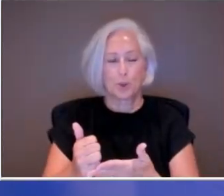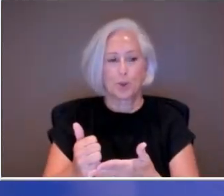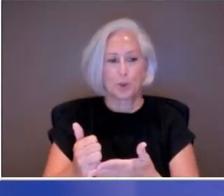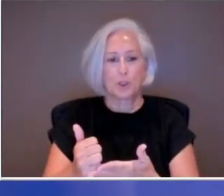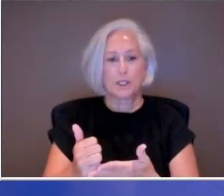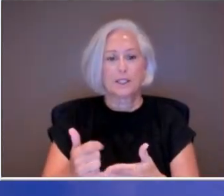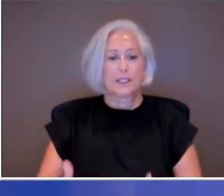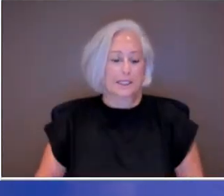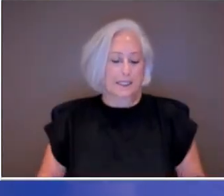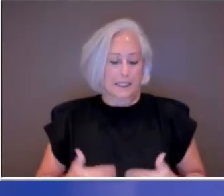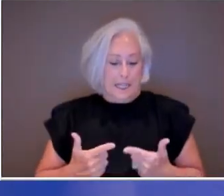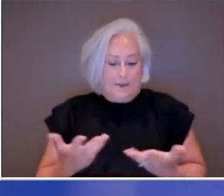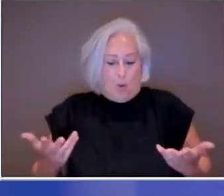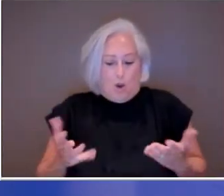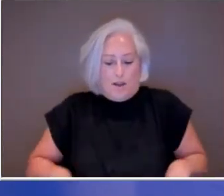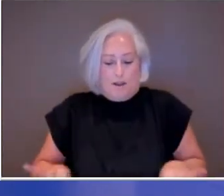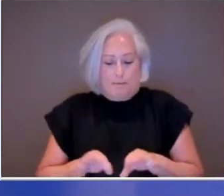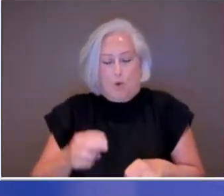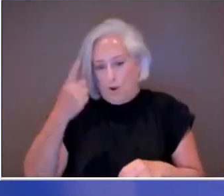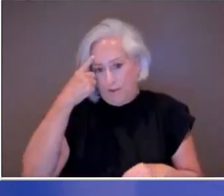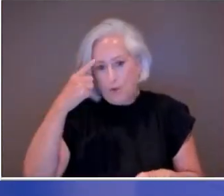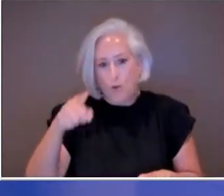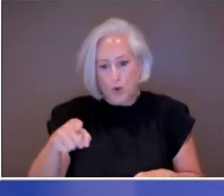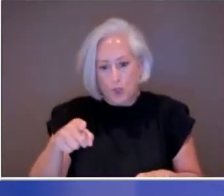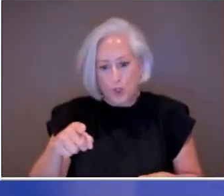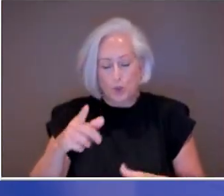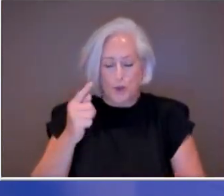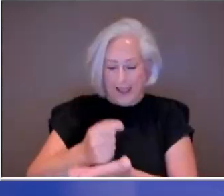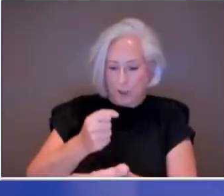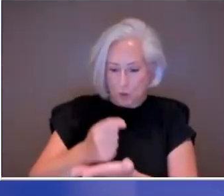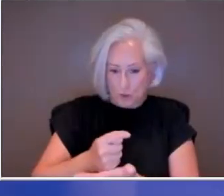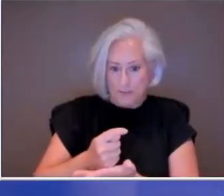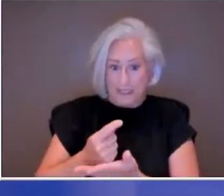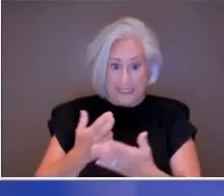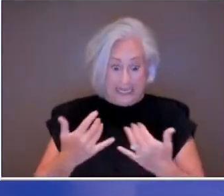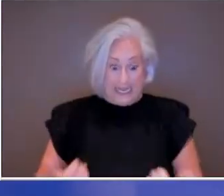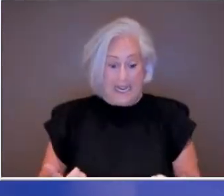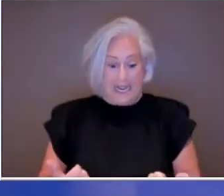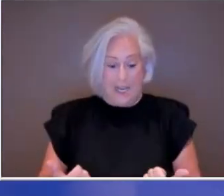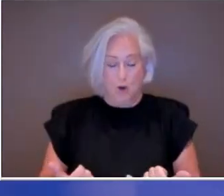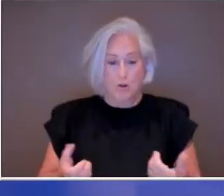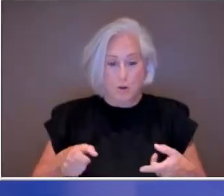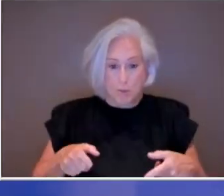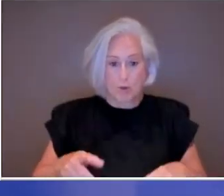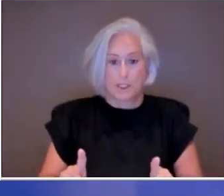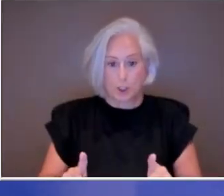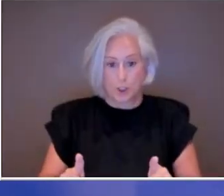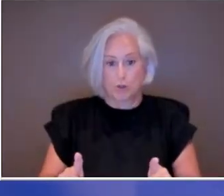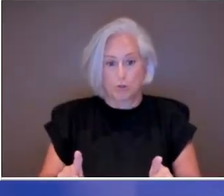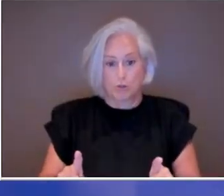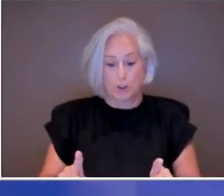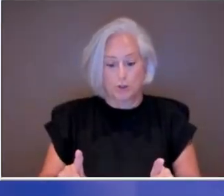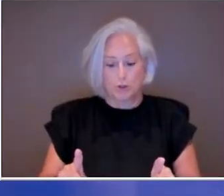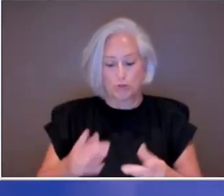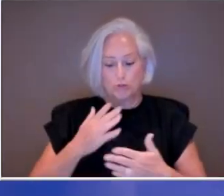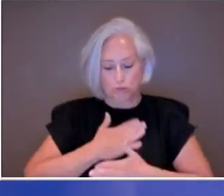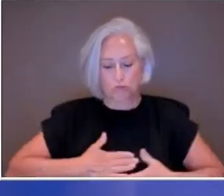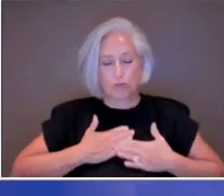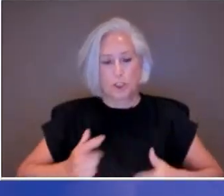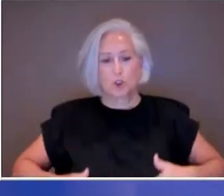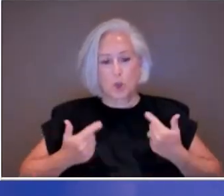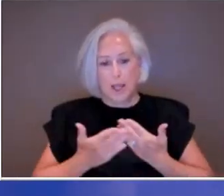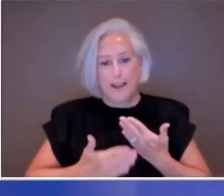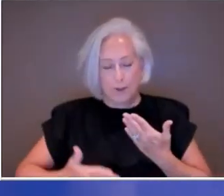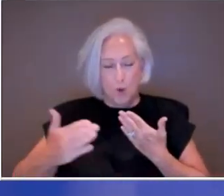important to you and enjoy life. And the treatment now allows you to have a life going forward because you